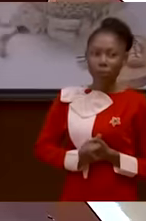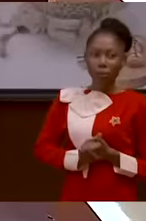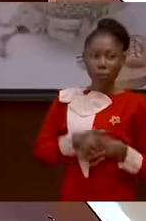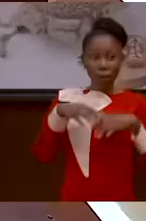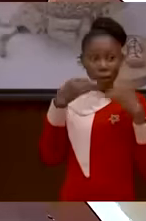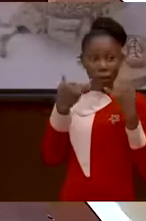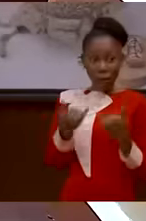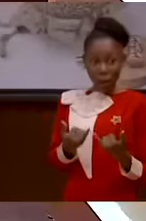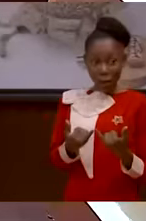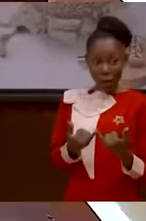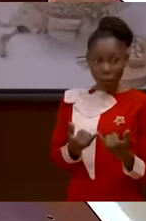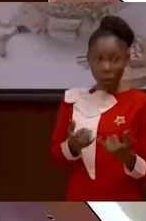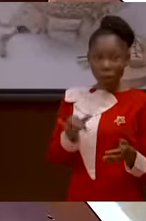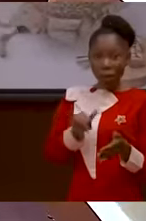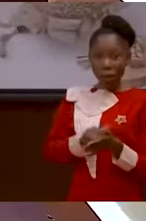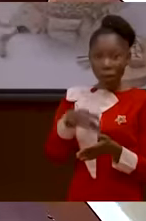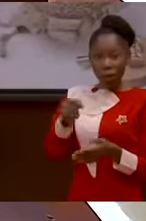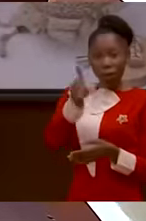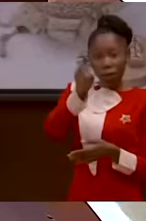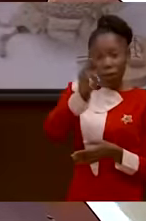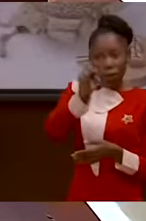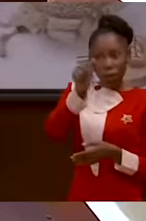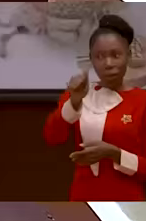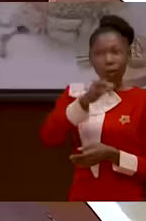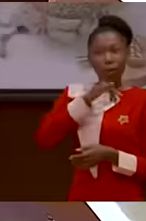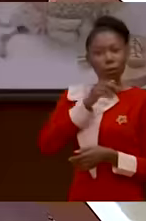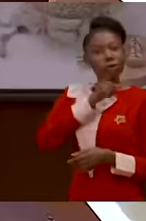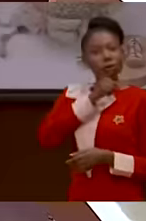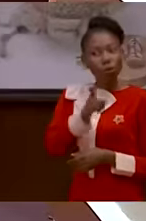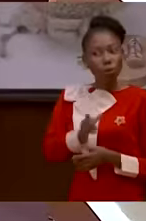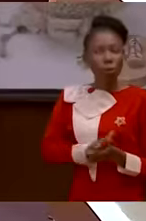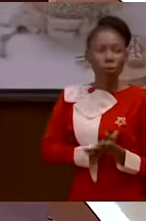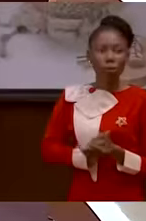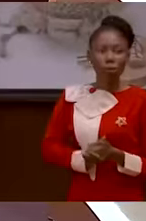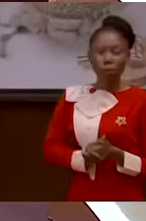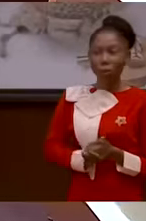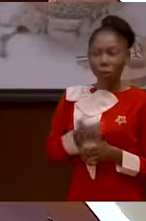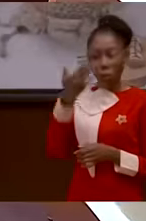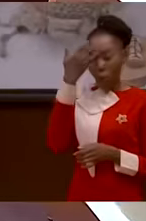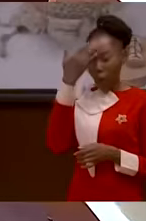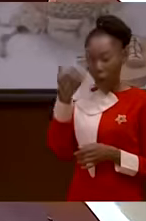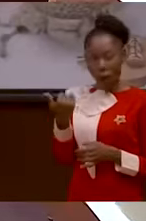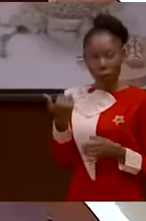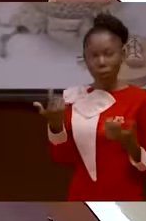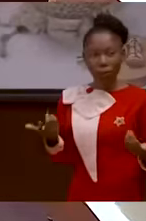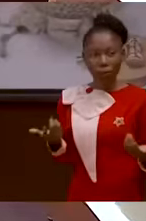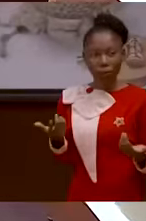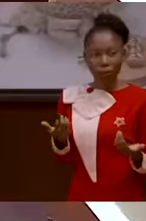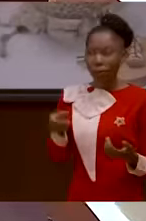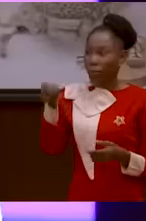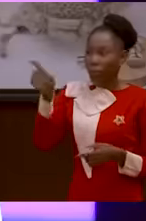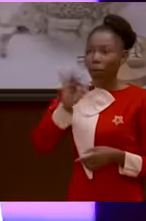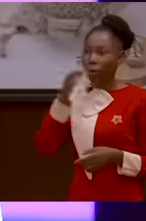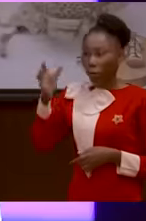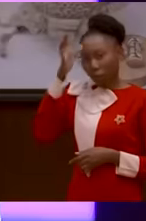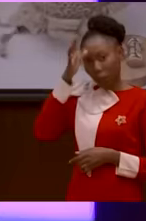Especially now that we're sure about the paternity. There's no doubt that is